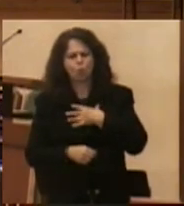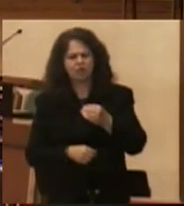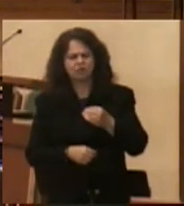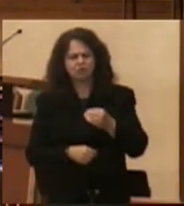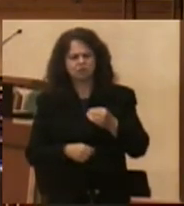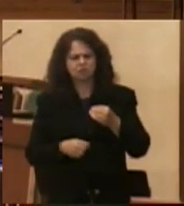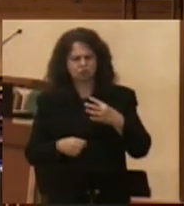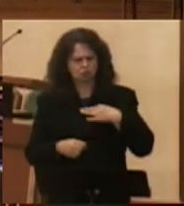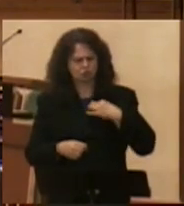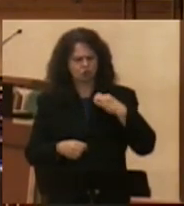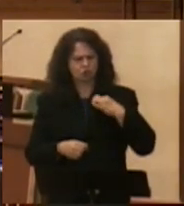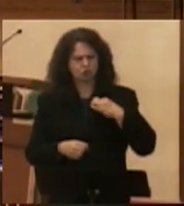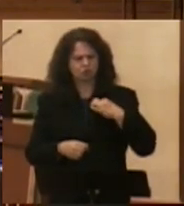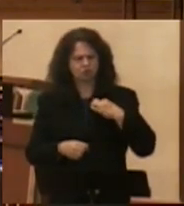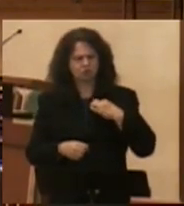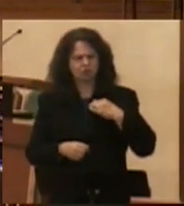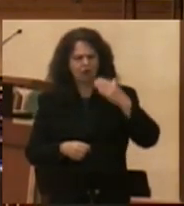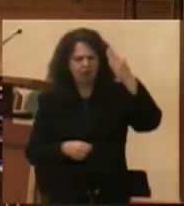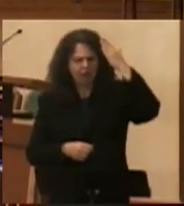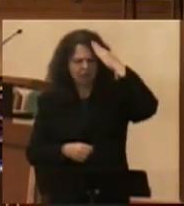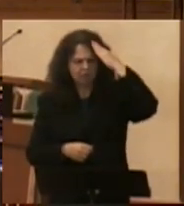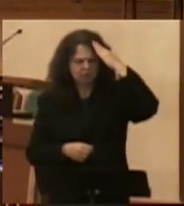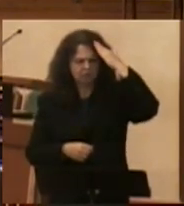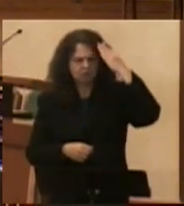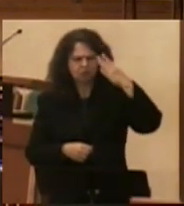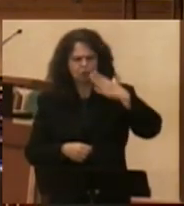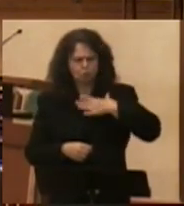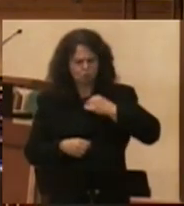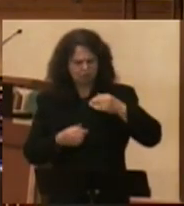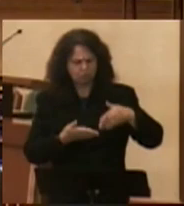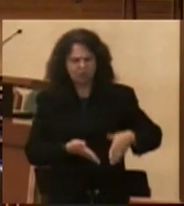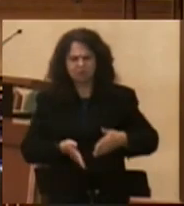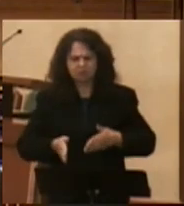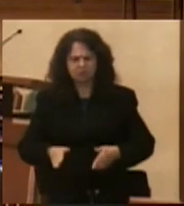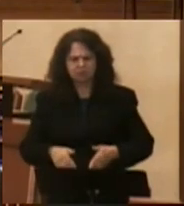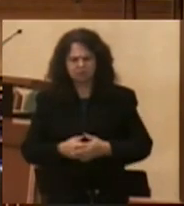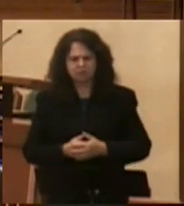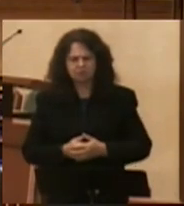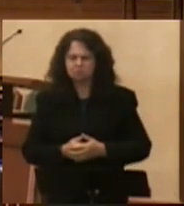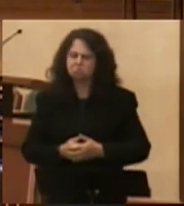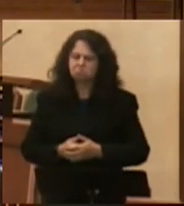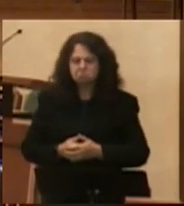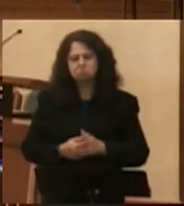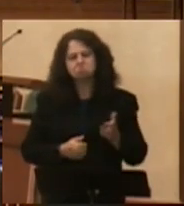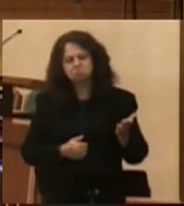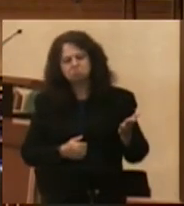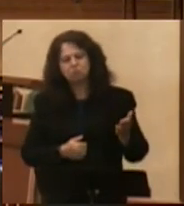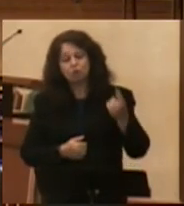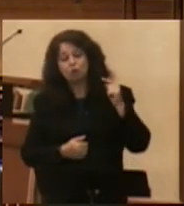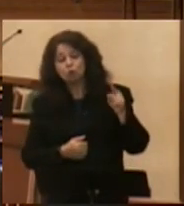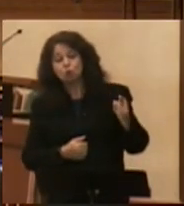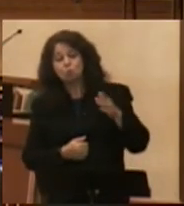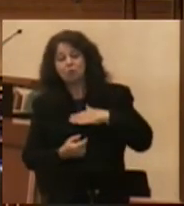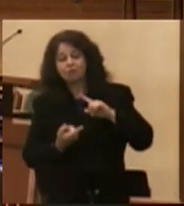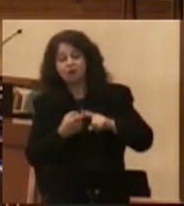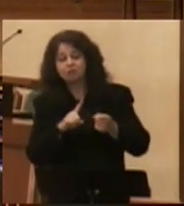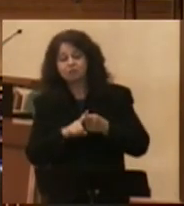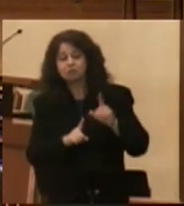a rich man. And he said, for you, my friend, $25.